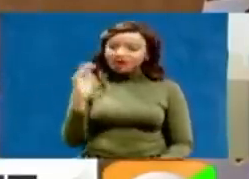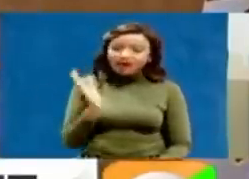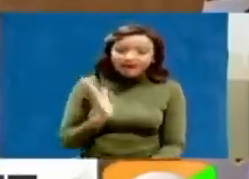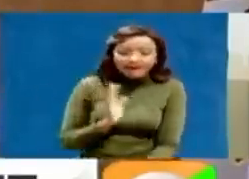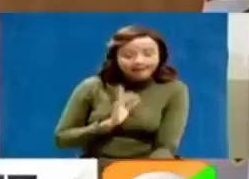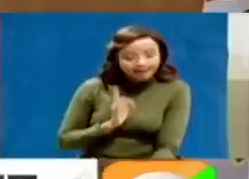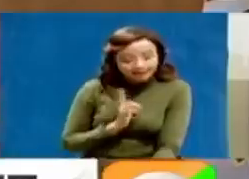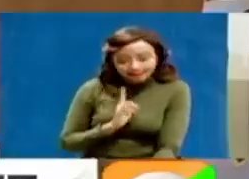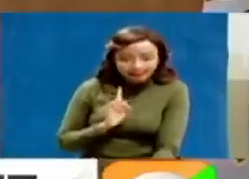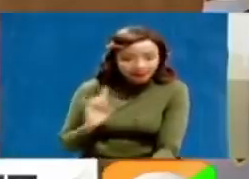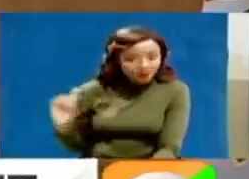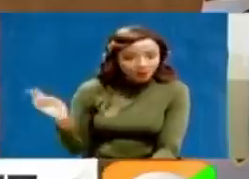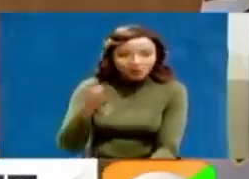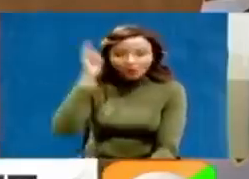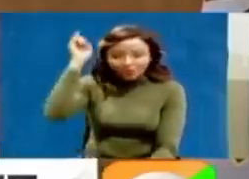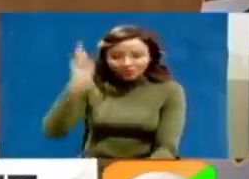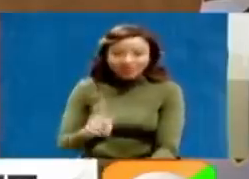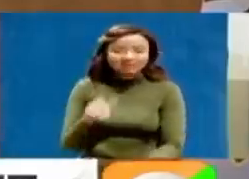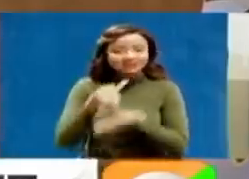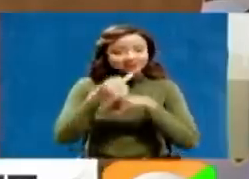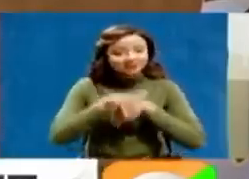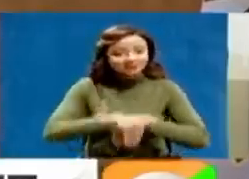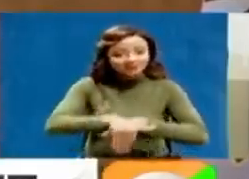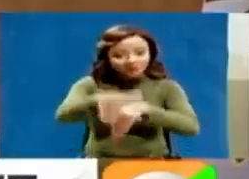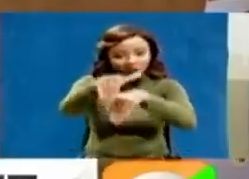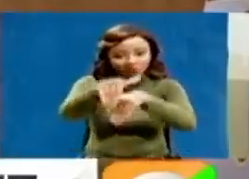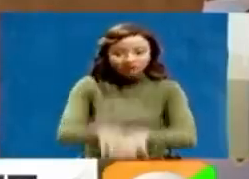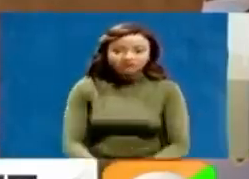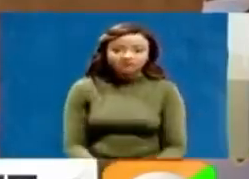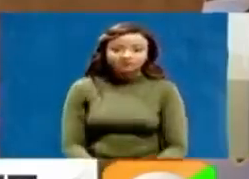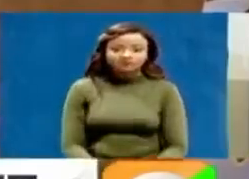exempt anyone from them.